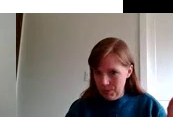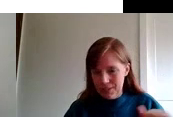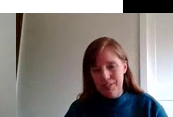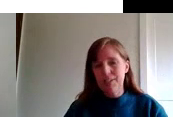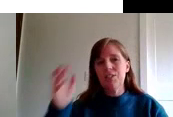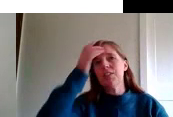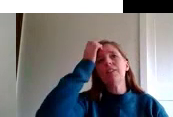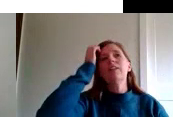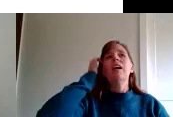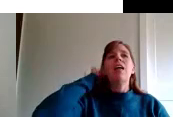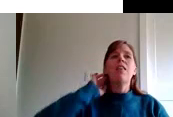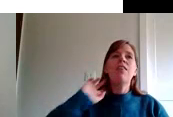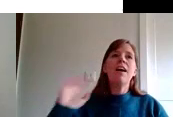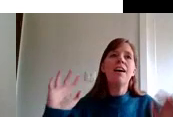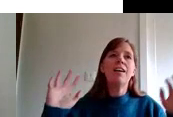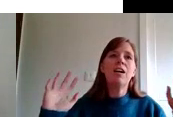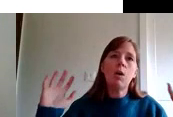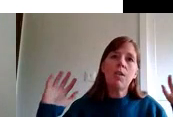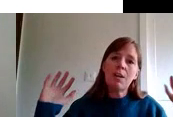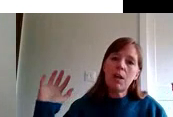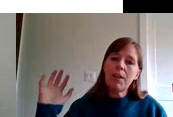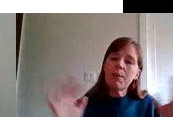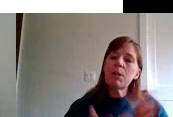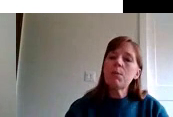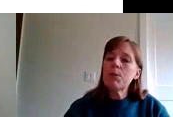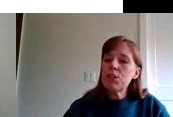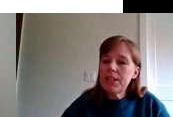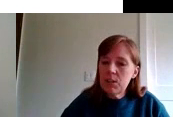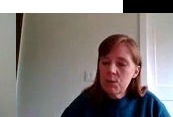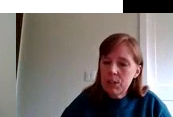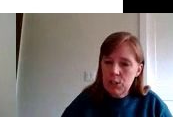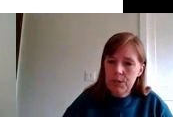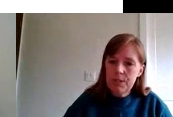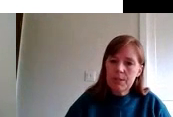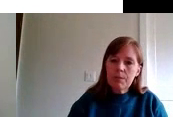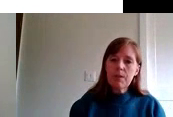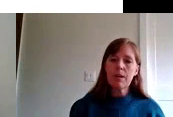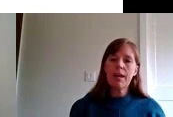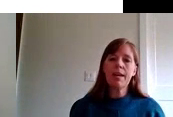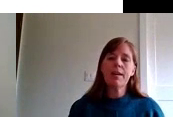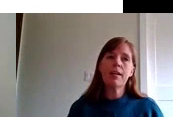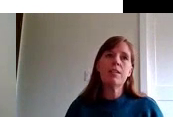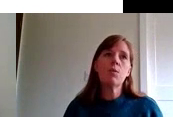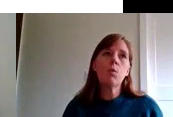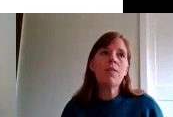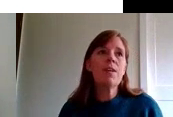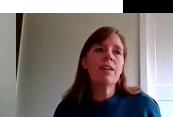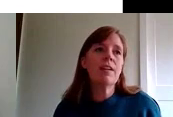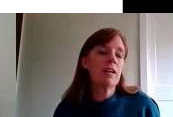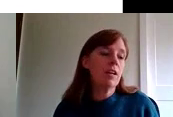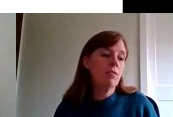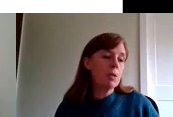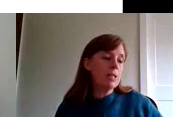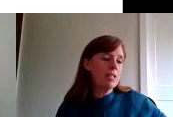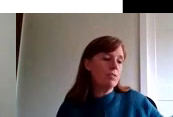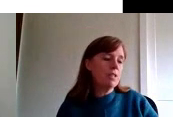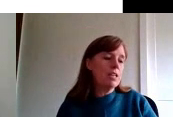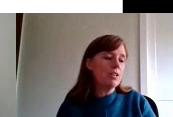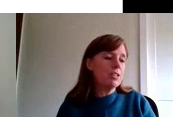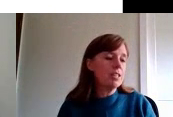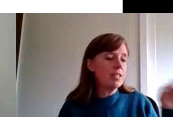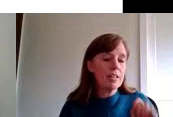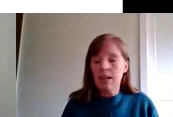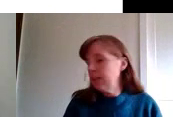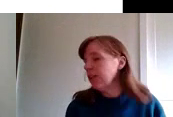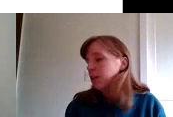another PowerPoint presentation that I'm going to be pushing out to my students. And one thing that I've realized